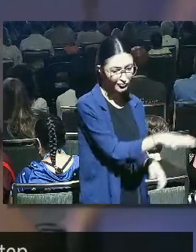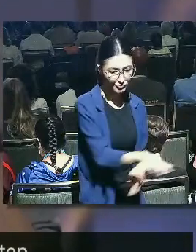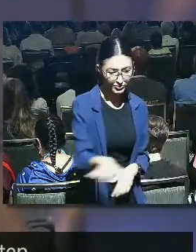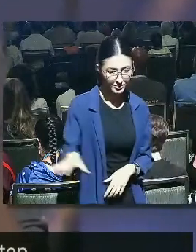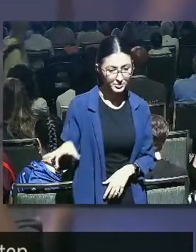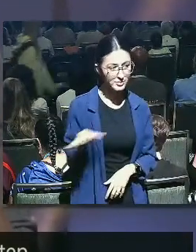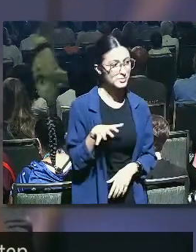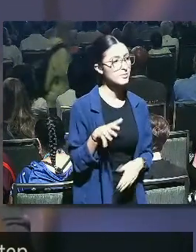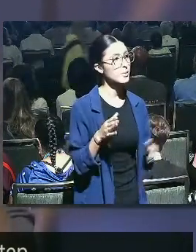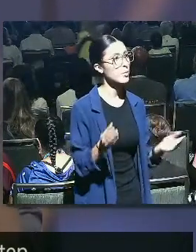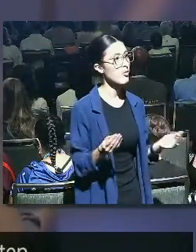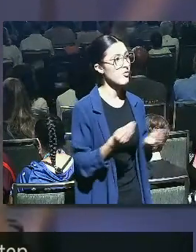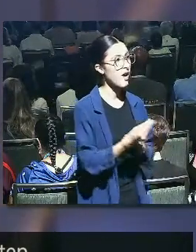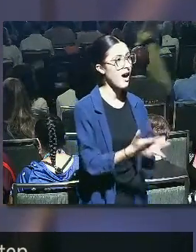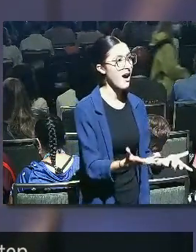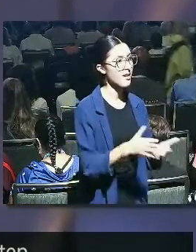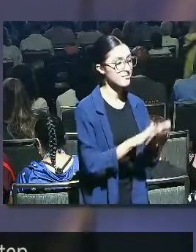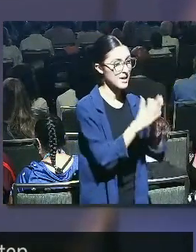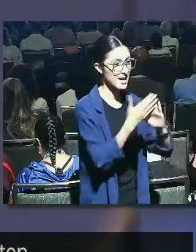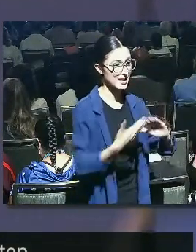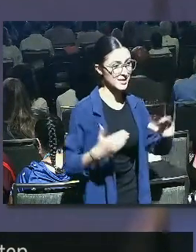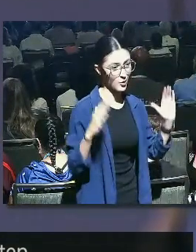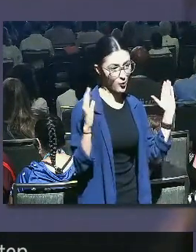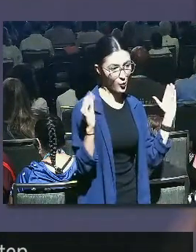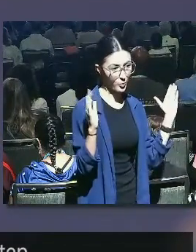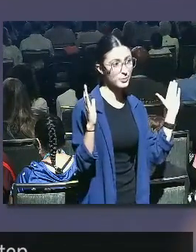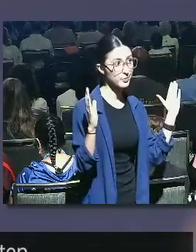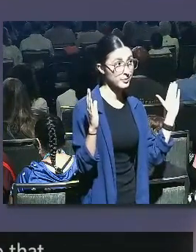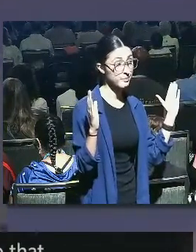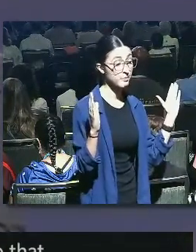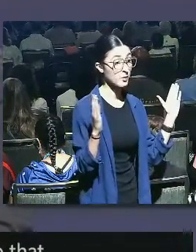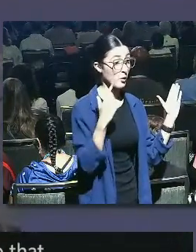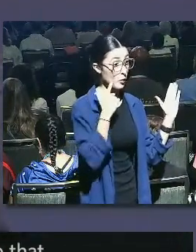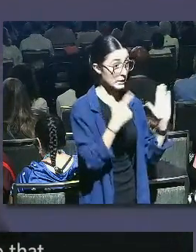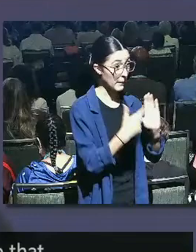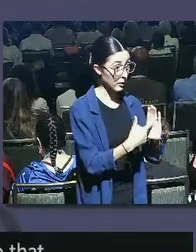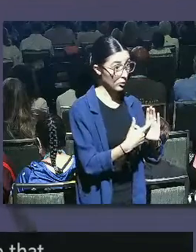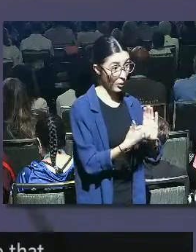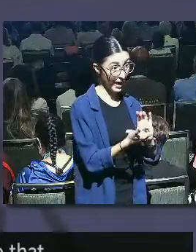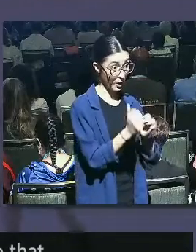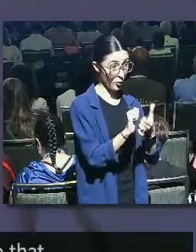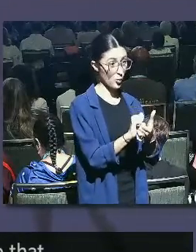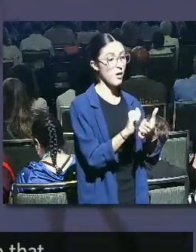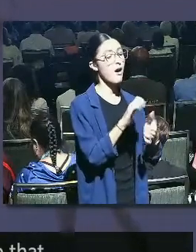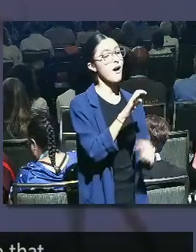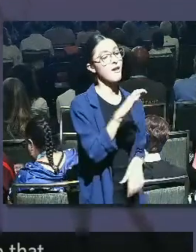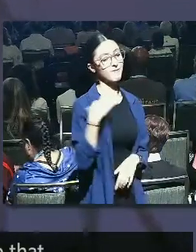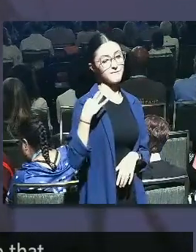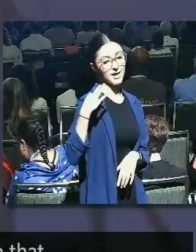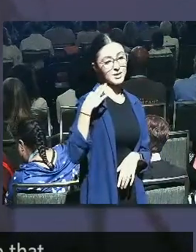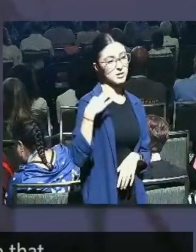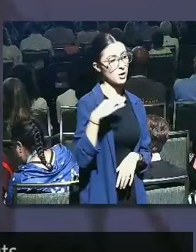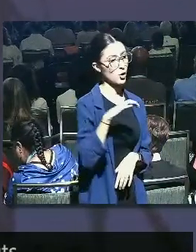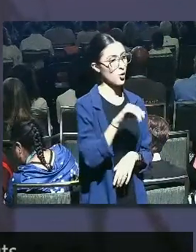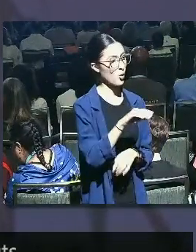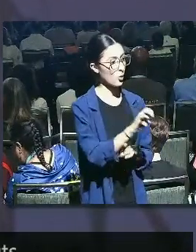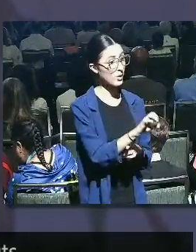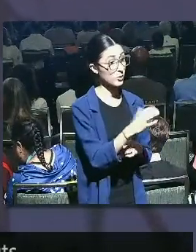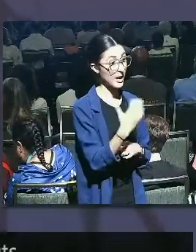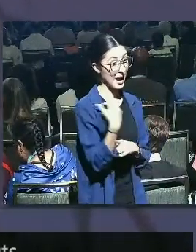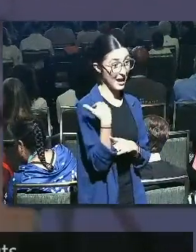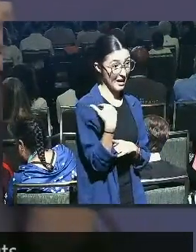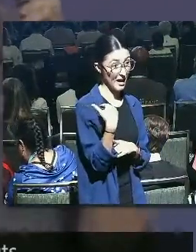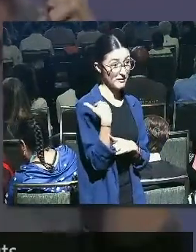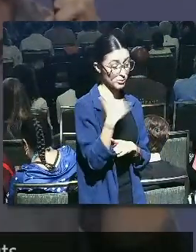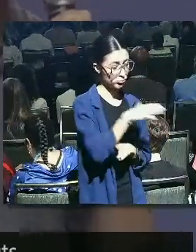and hope. We do that through things like Hope Volunteer Corps, like the Hope Scouts programs that we have all around the nation. We